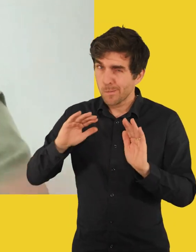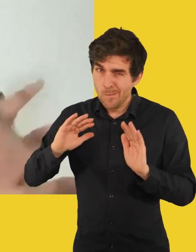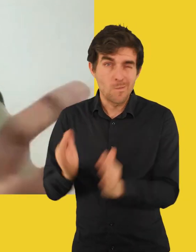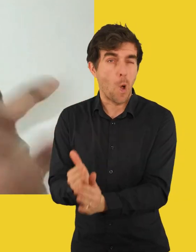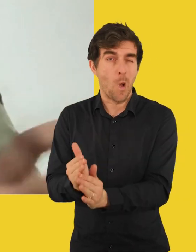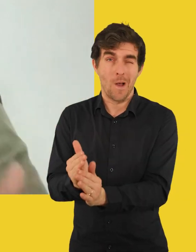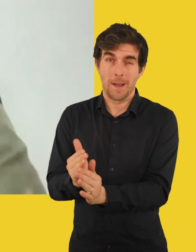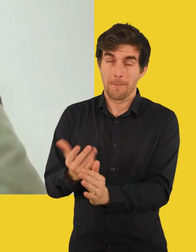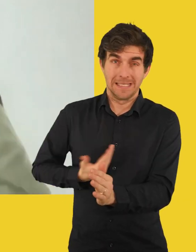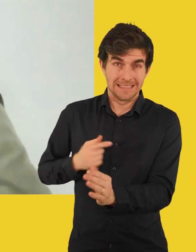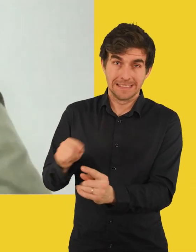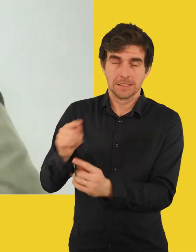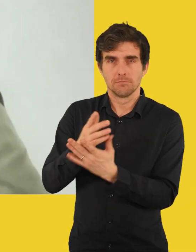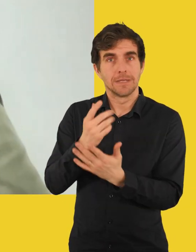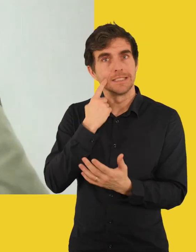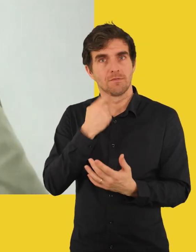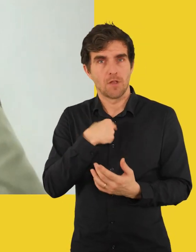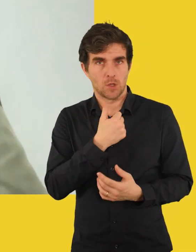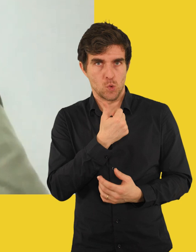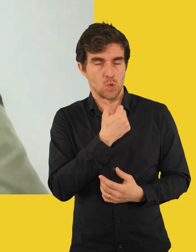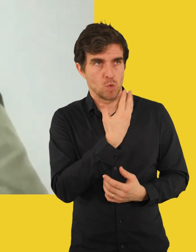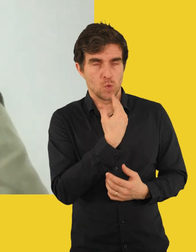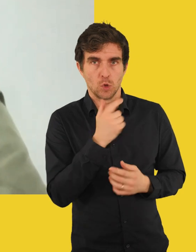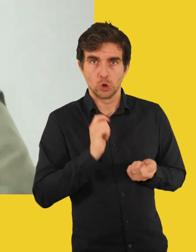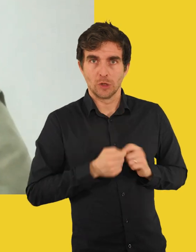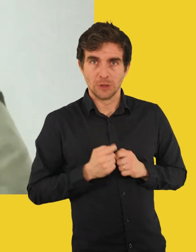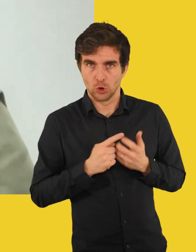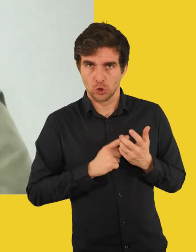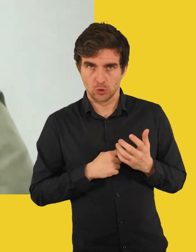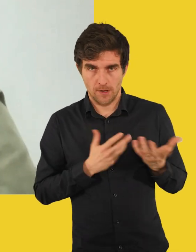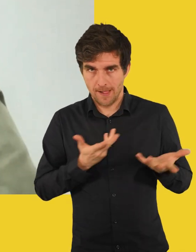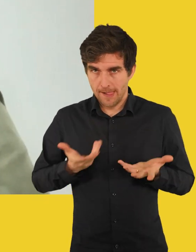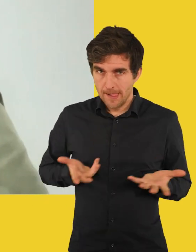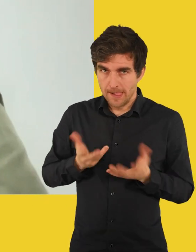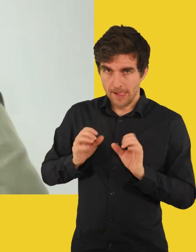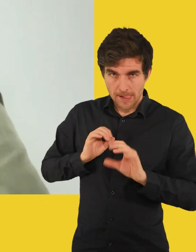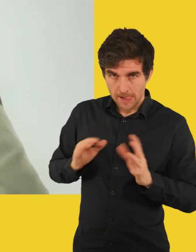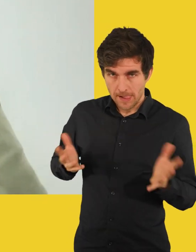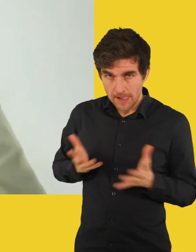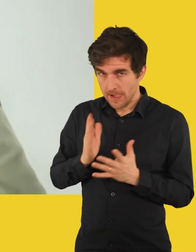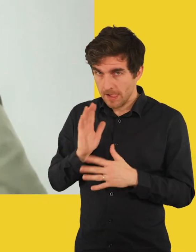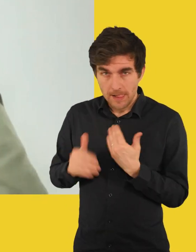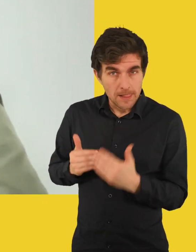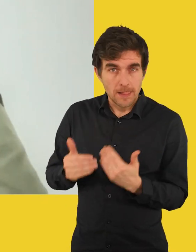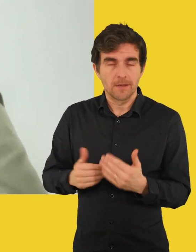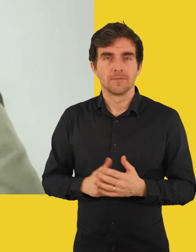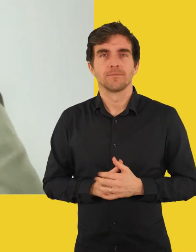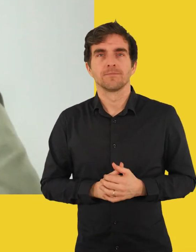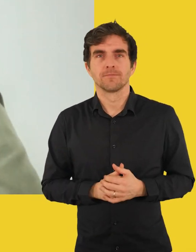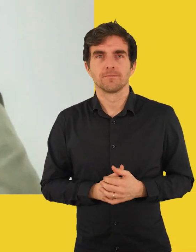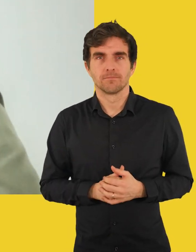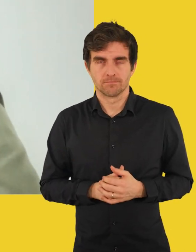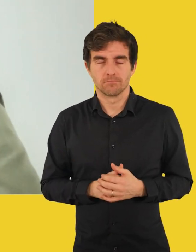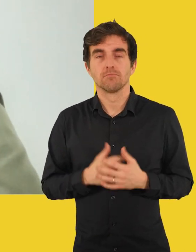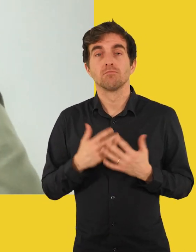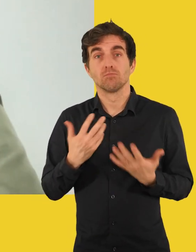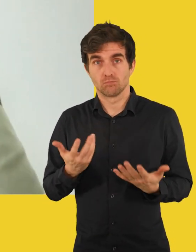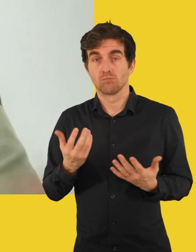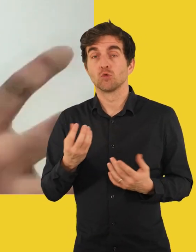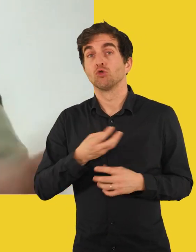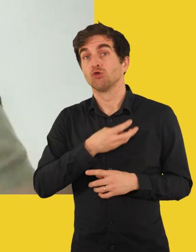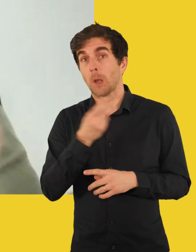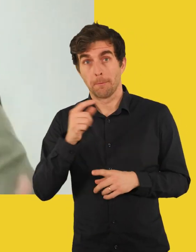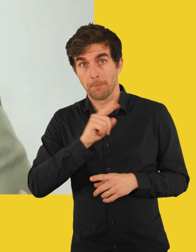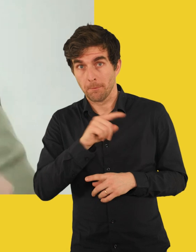and micro, nano-sized businesses, it's quite easy for us to also incorporate some of the changes to